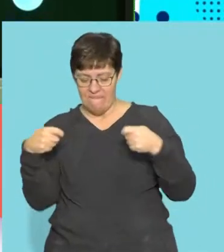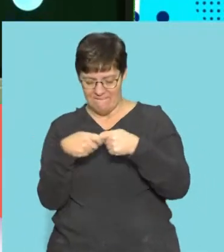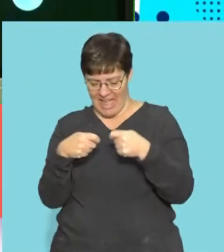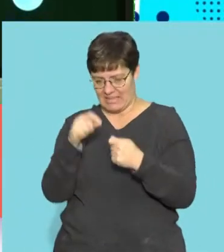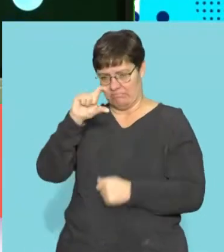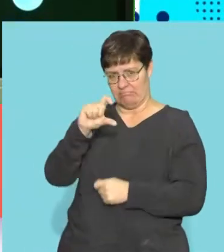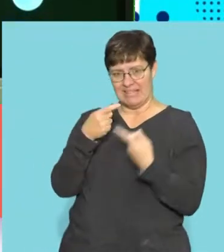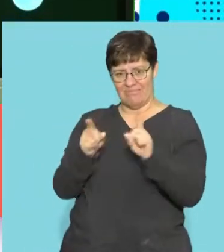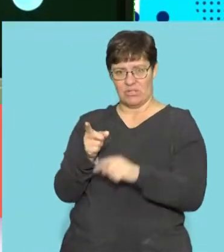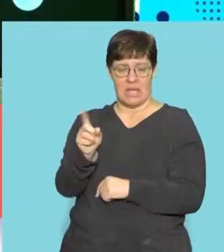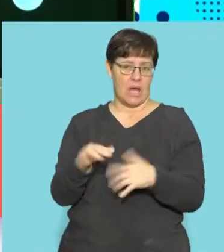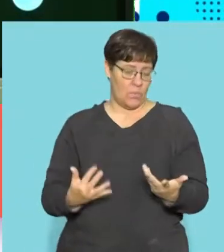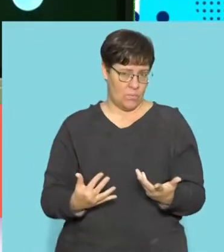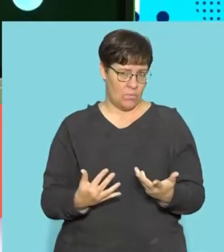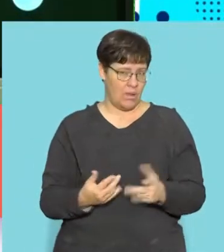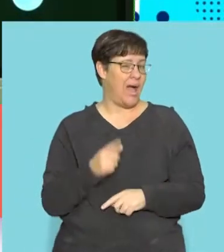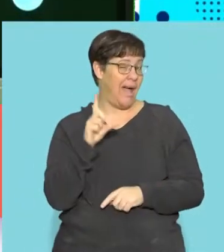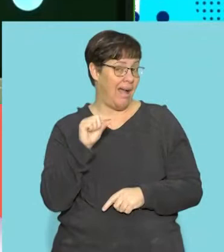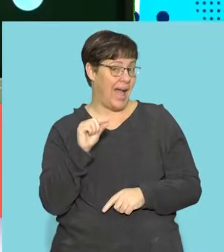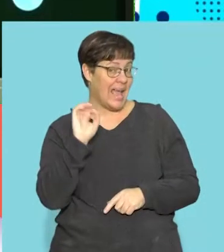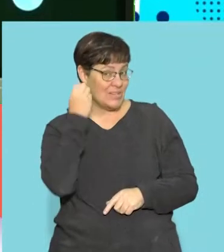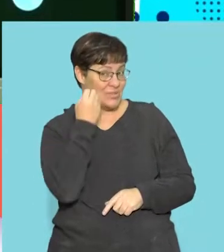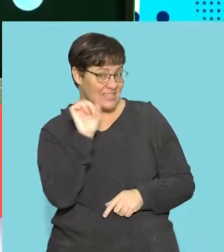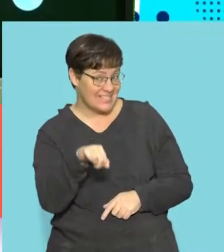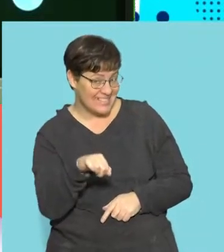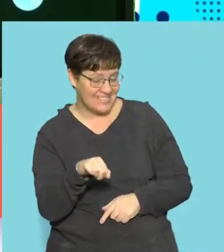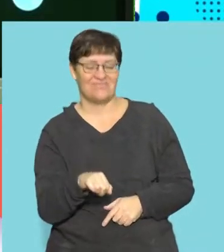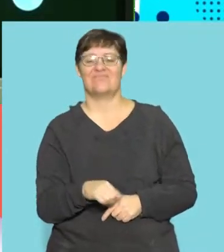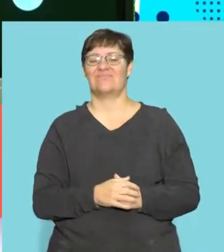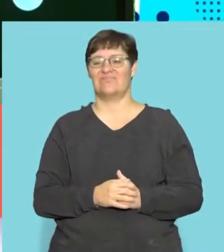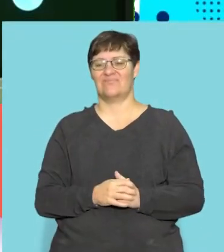the sinking fund? I know it sounds interesting, right? Stay tuned.